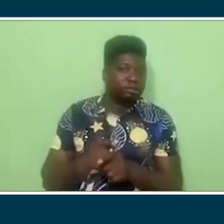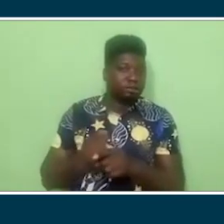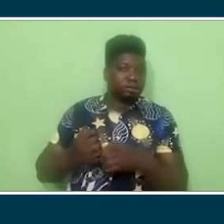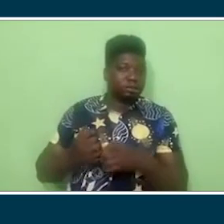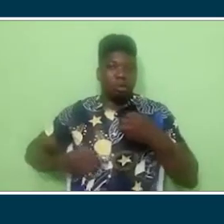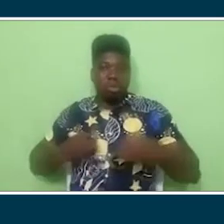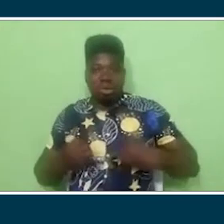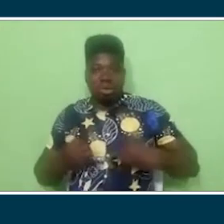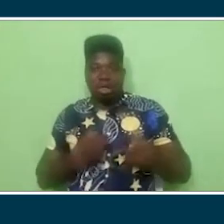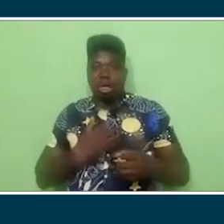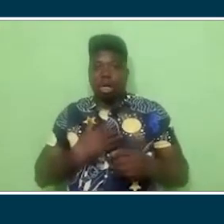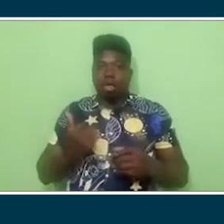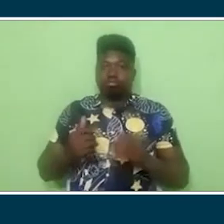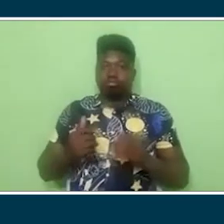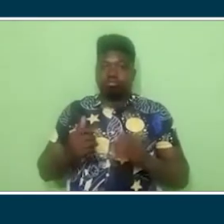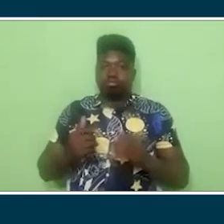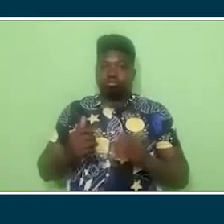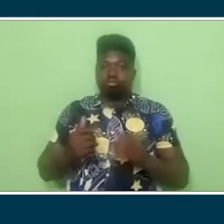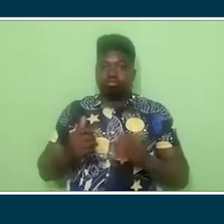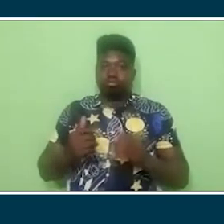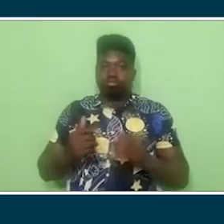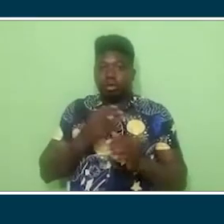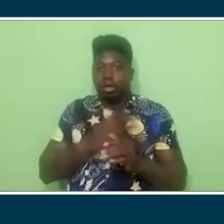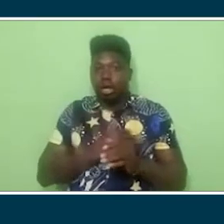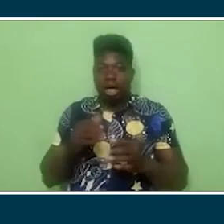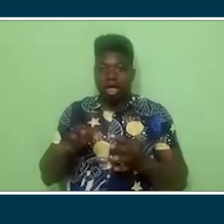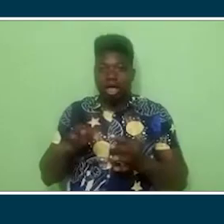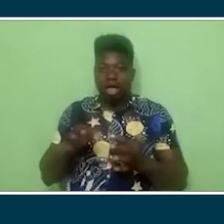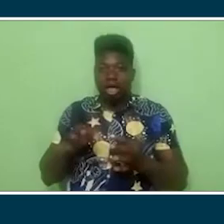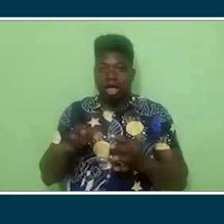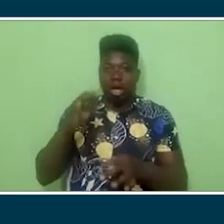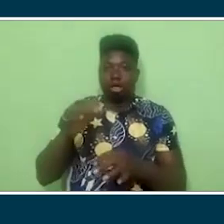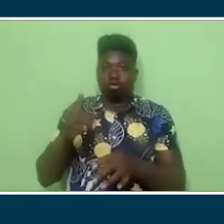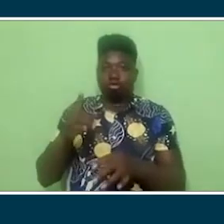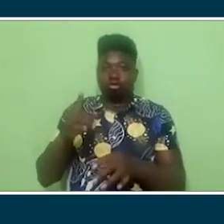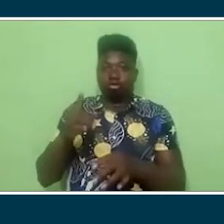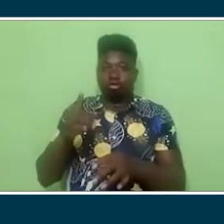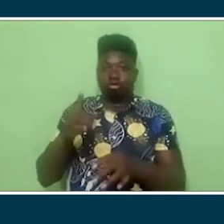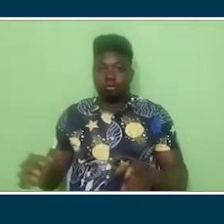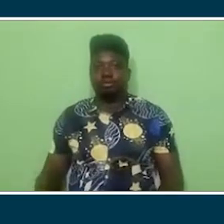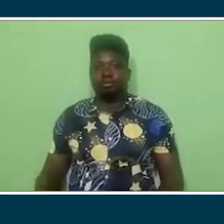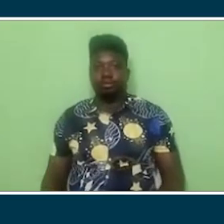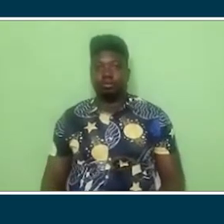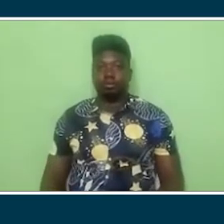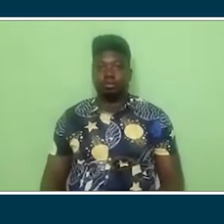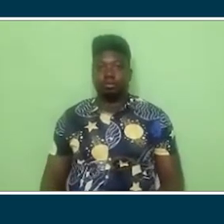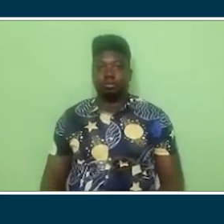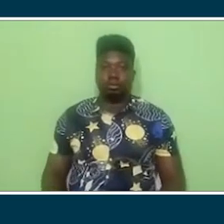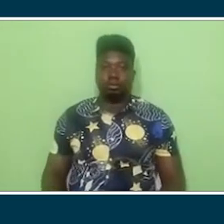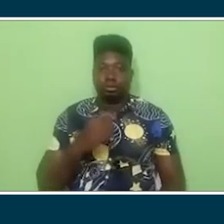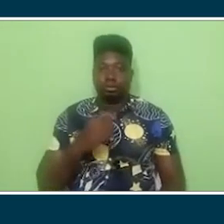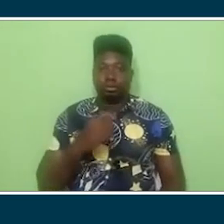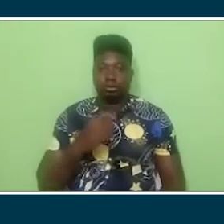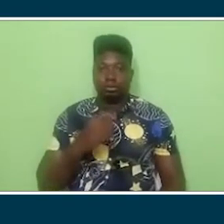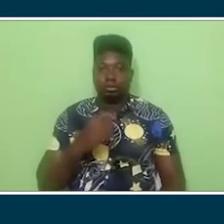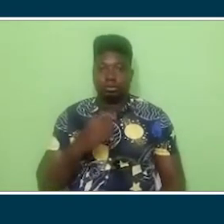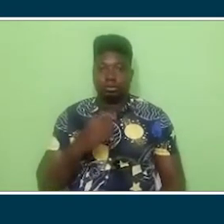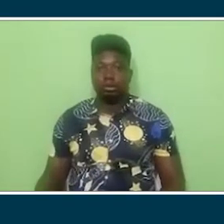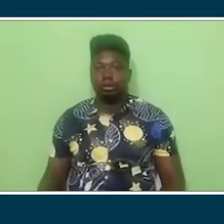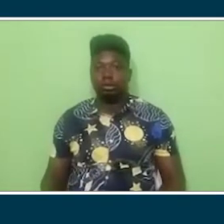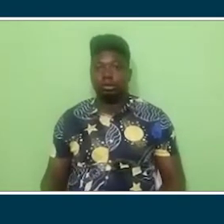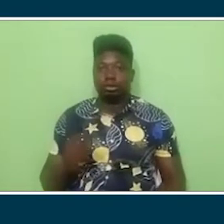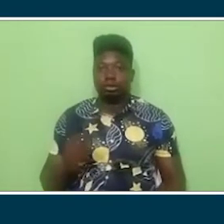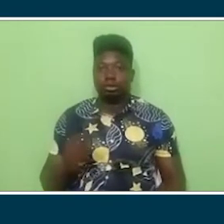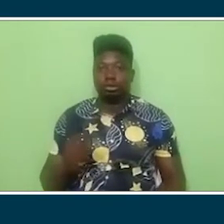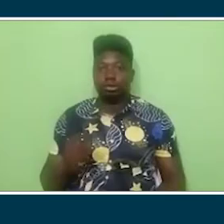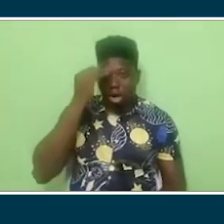on. So I love what Leticia said about the maturation cycle, you know, on whichever side